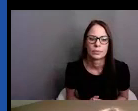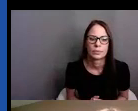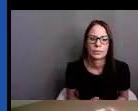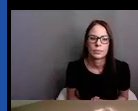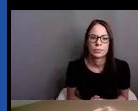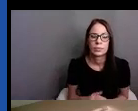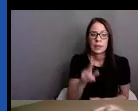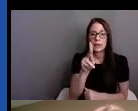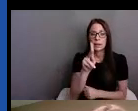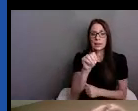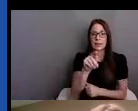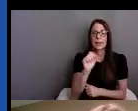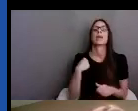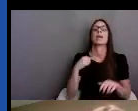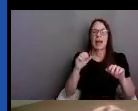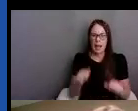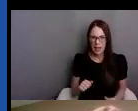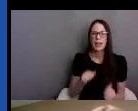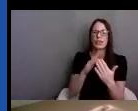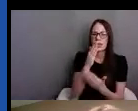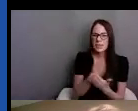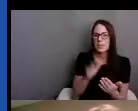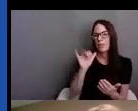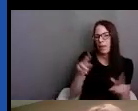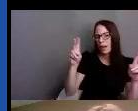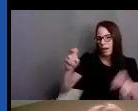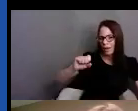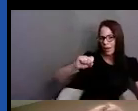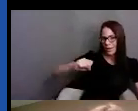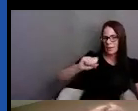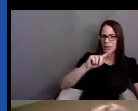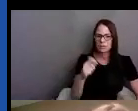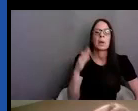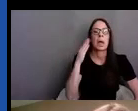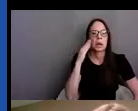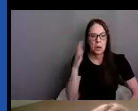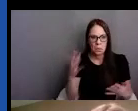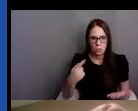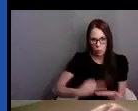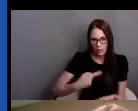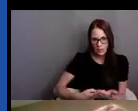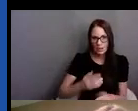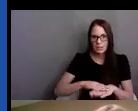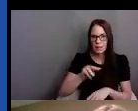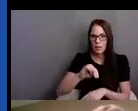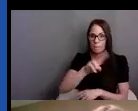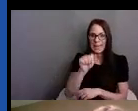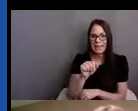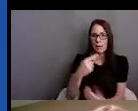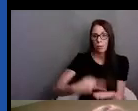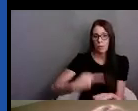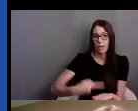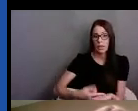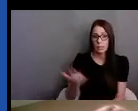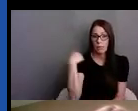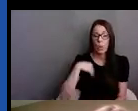This is Kate, and I can address some of the hesitancy questions. I know we've discussed this on media briefings before, but the